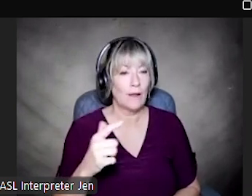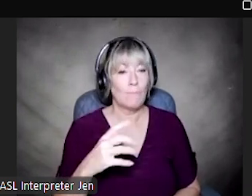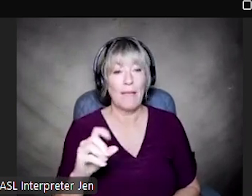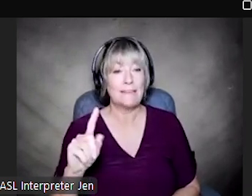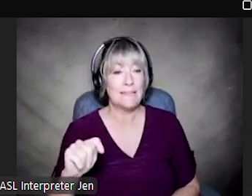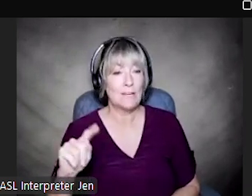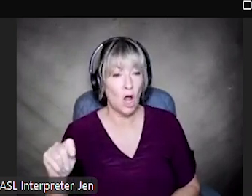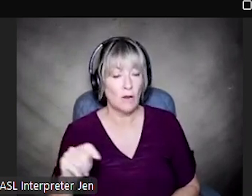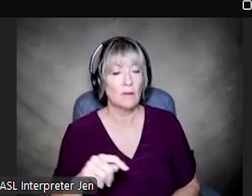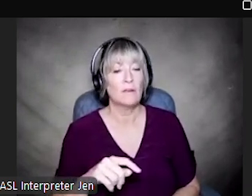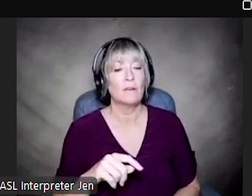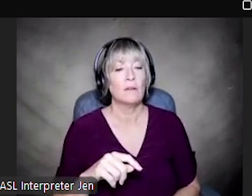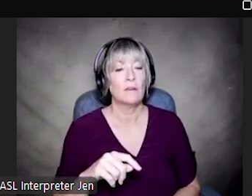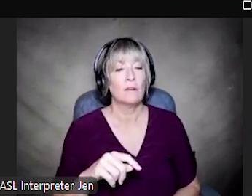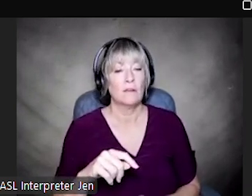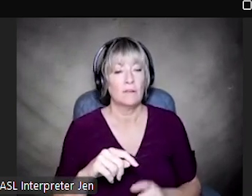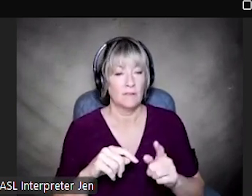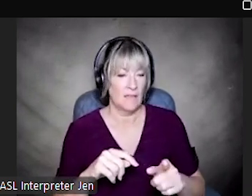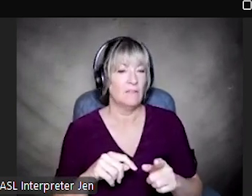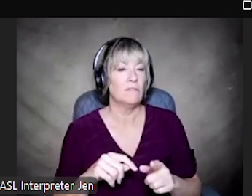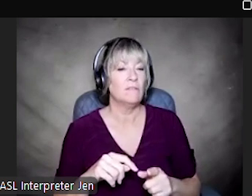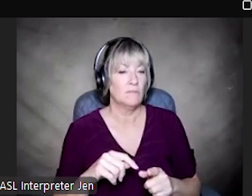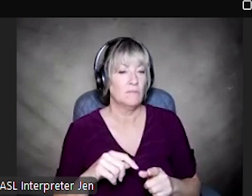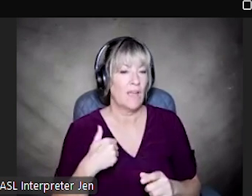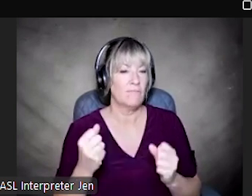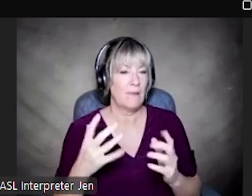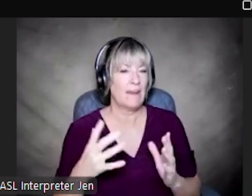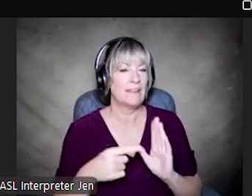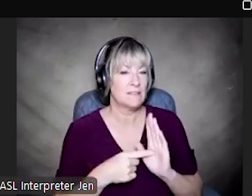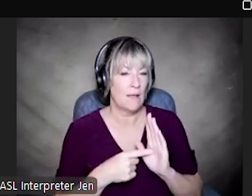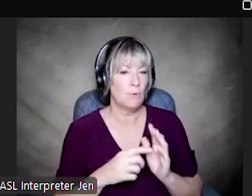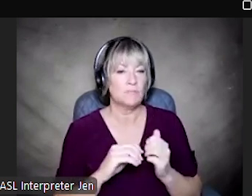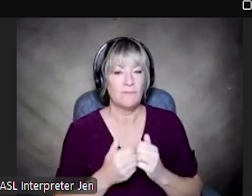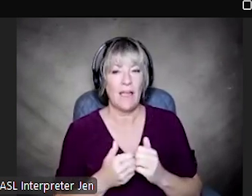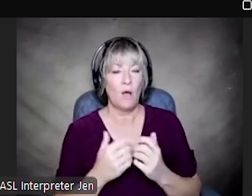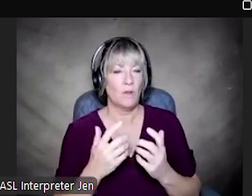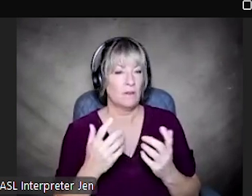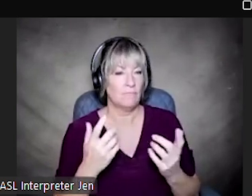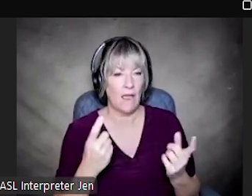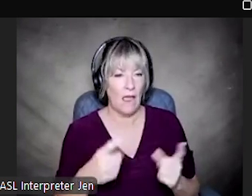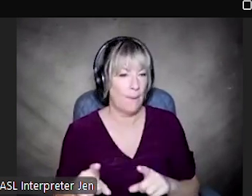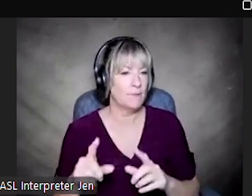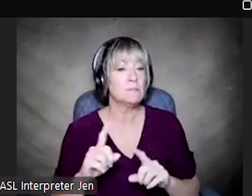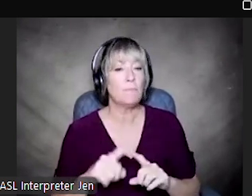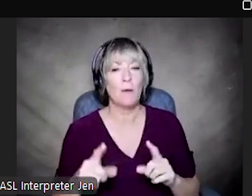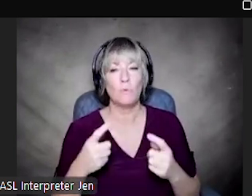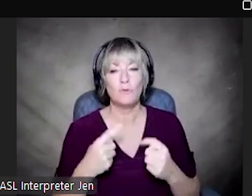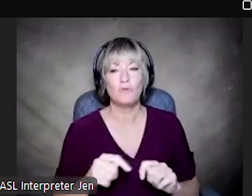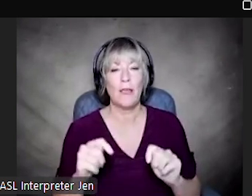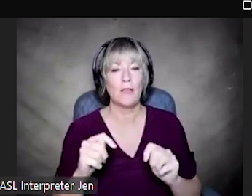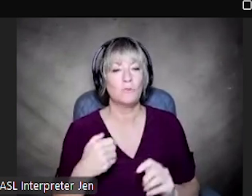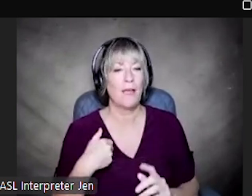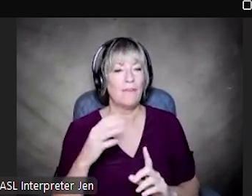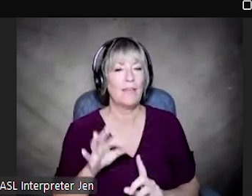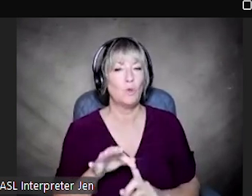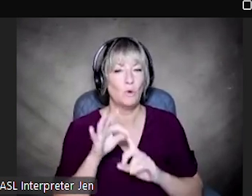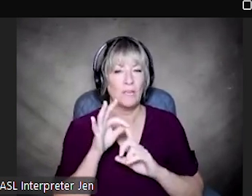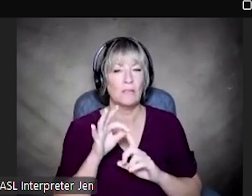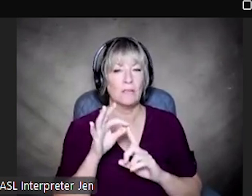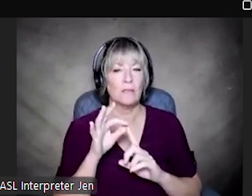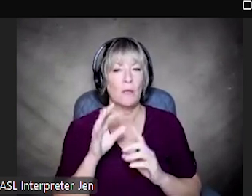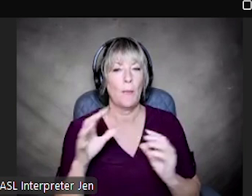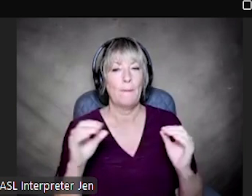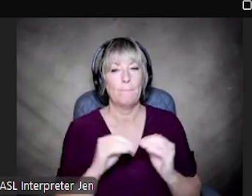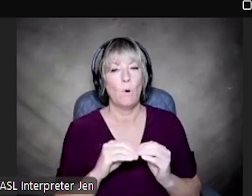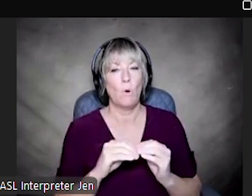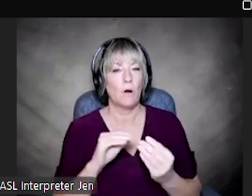TikTok. And there's a lot of examples of how this comes to life, but we're trying to take a unique,